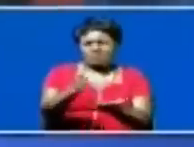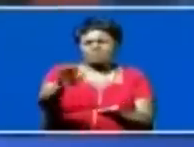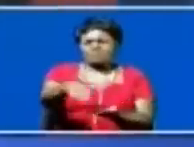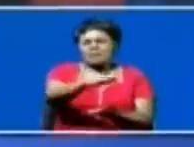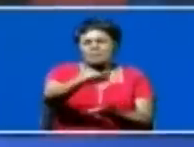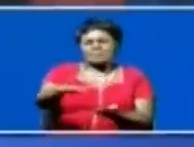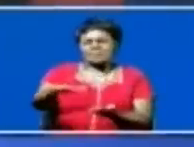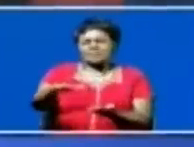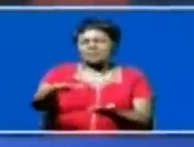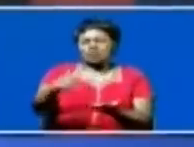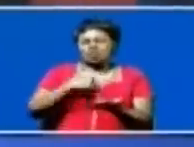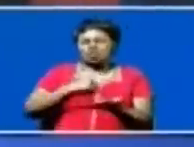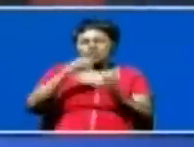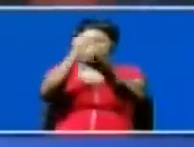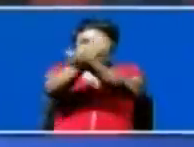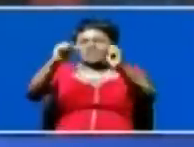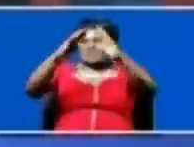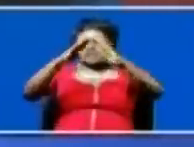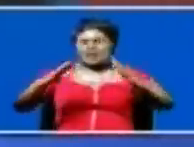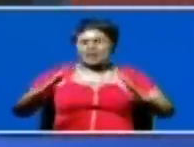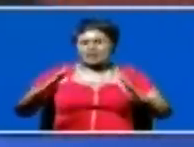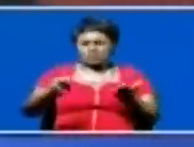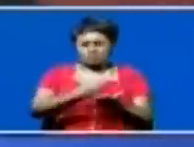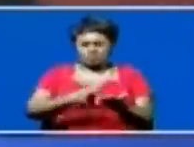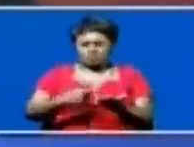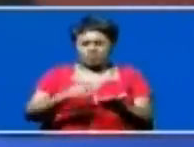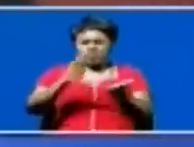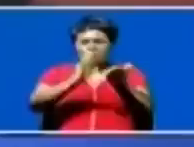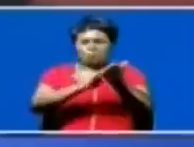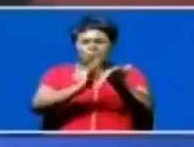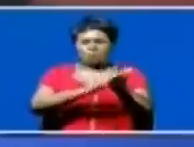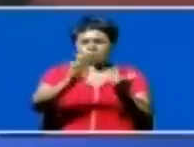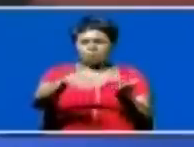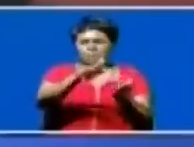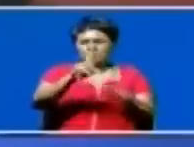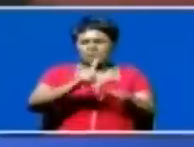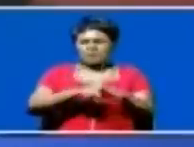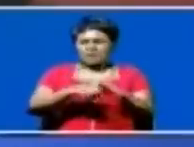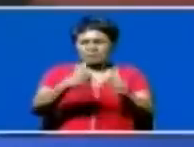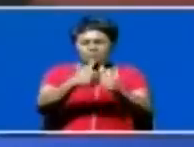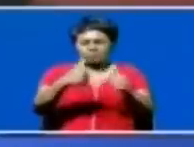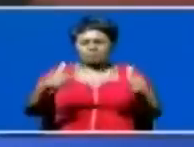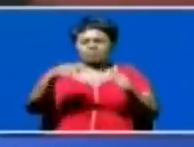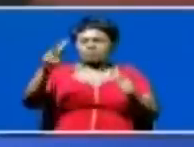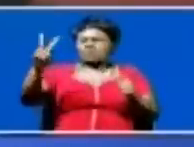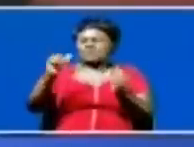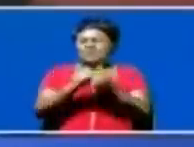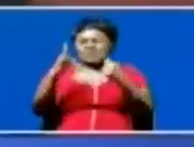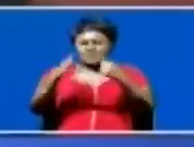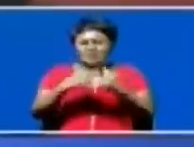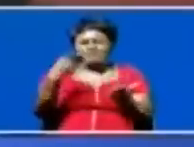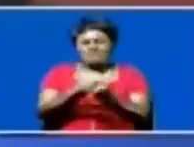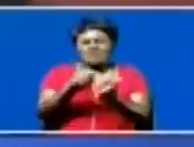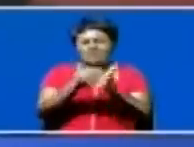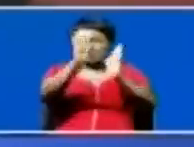President for him to sign to what he had actually proposed to Parliament when he rejected the 2018 financial